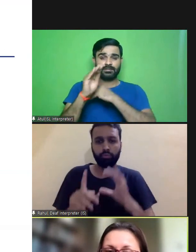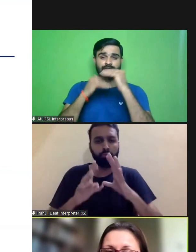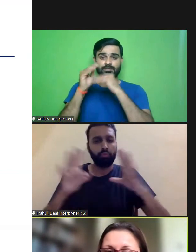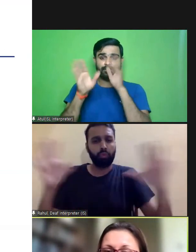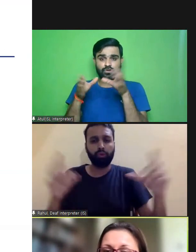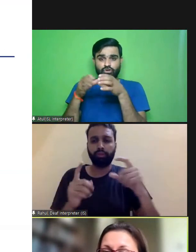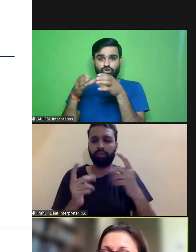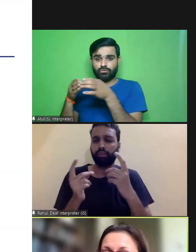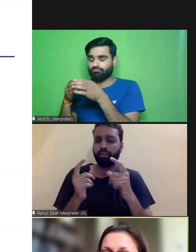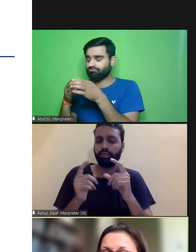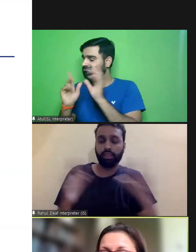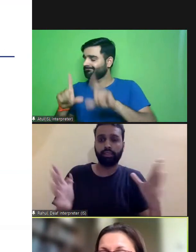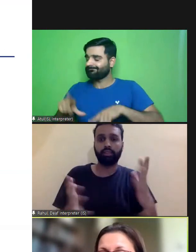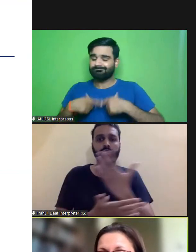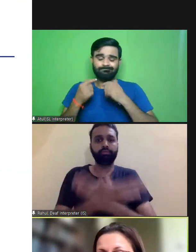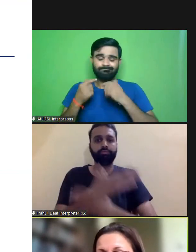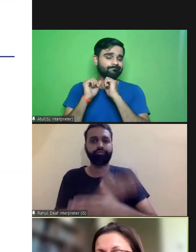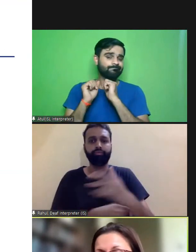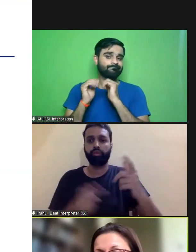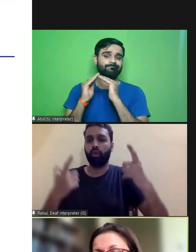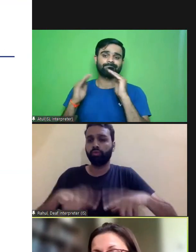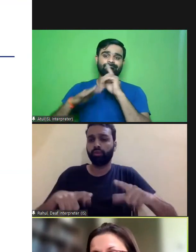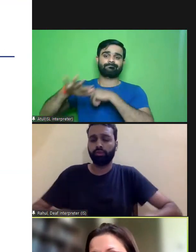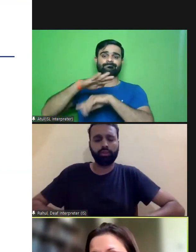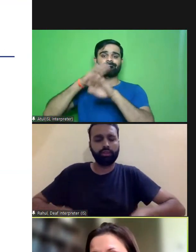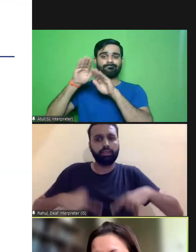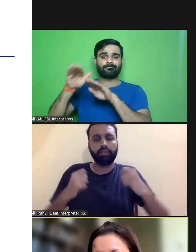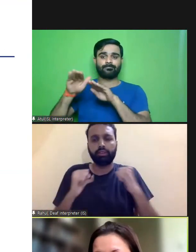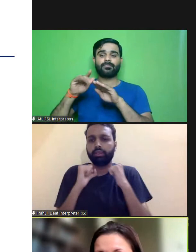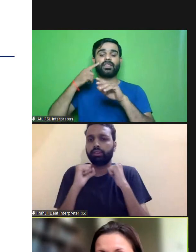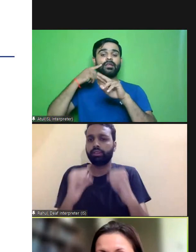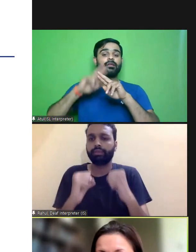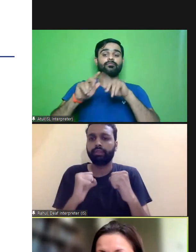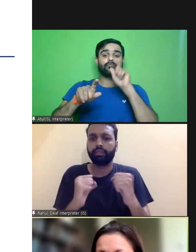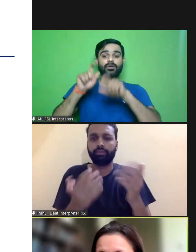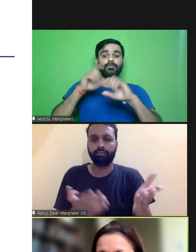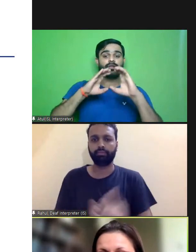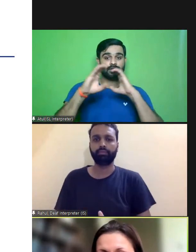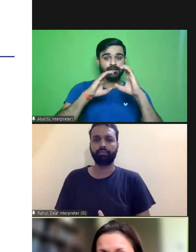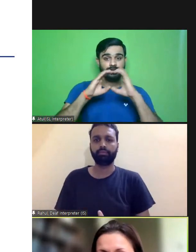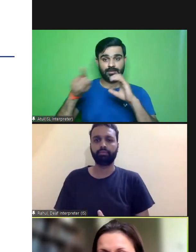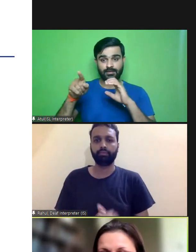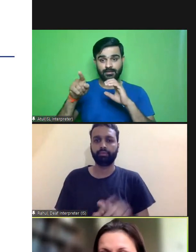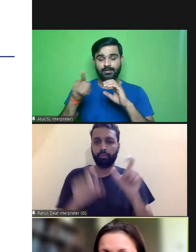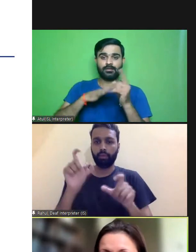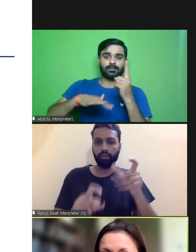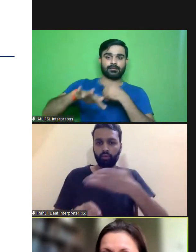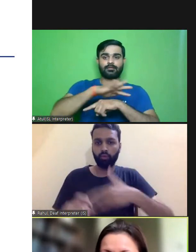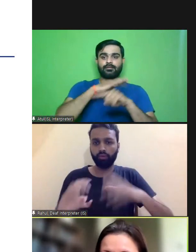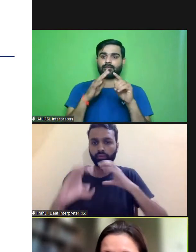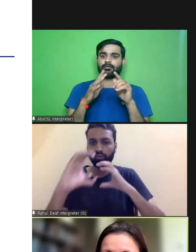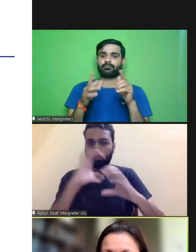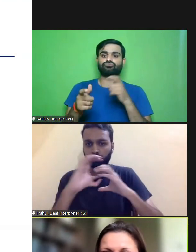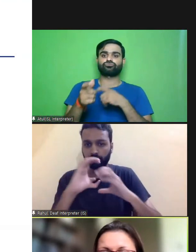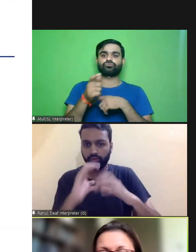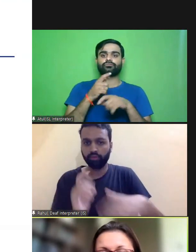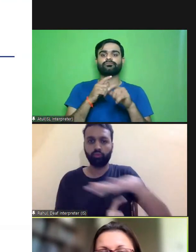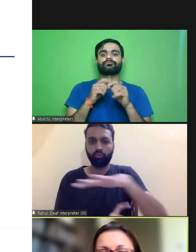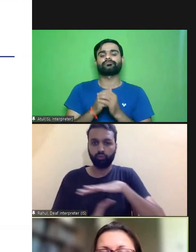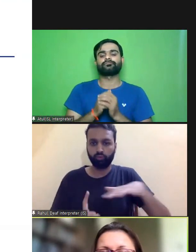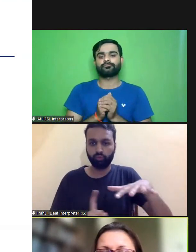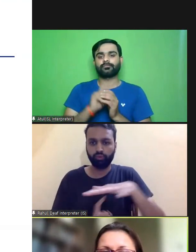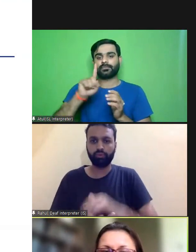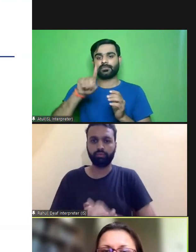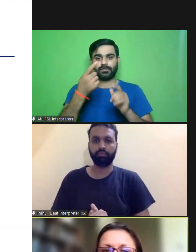more likely to be poor, and also people with communication difficulties are also more likely to be poor. Next